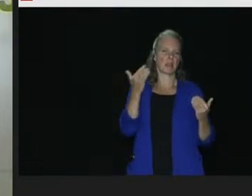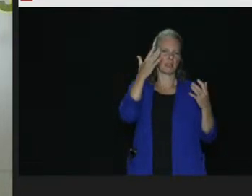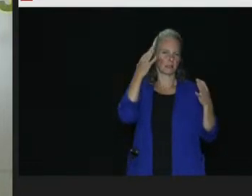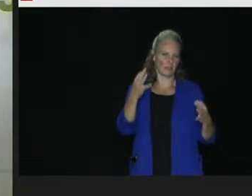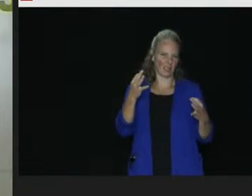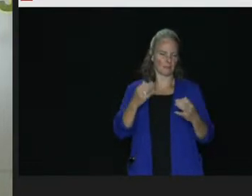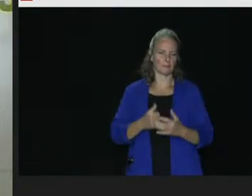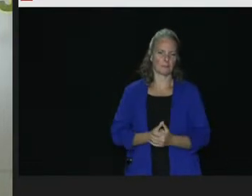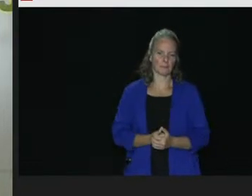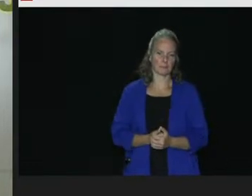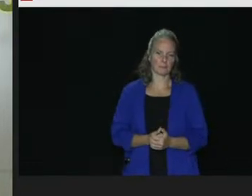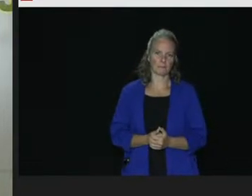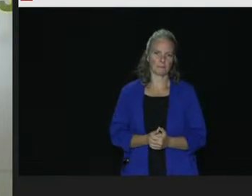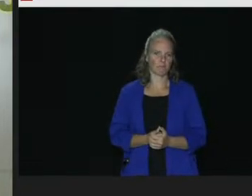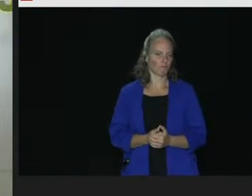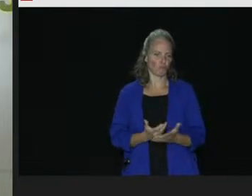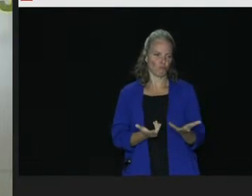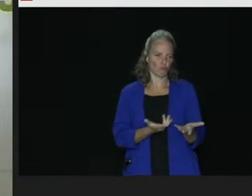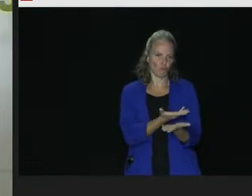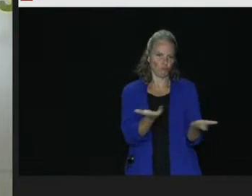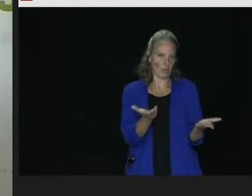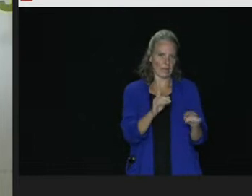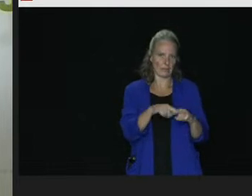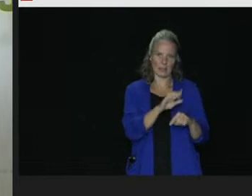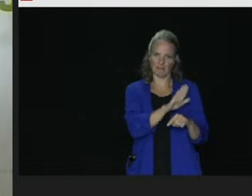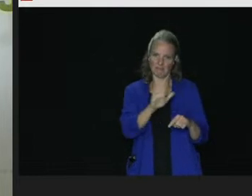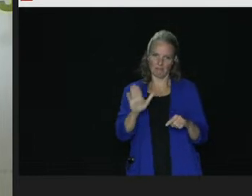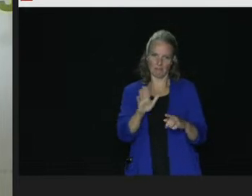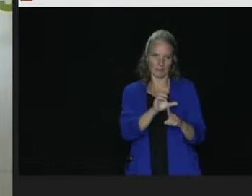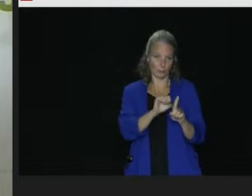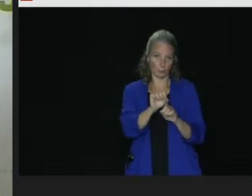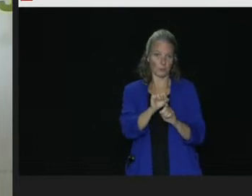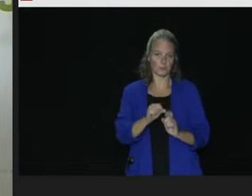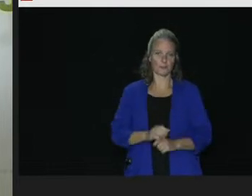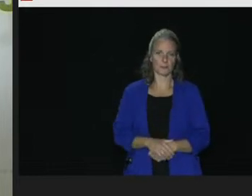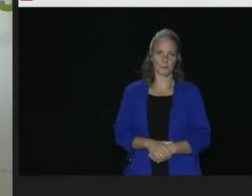on the situation and the patient that you have.